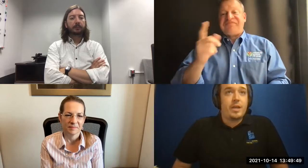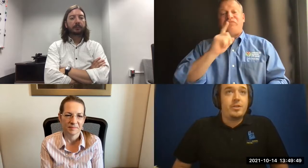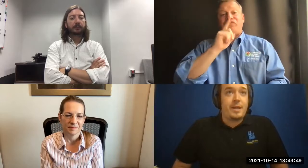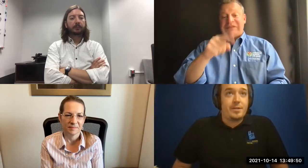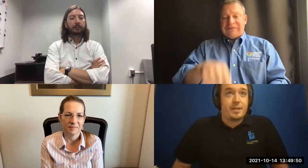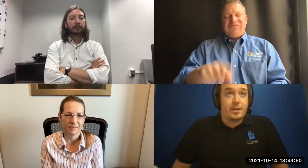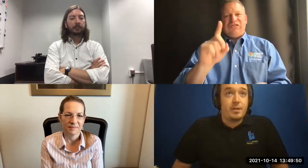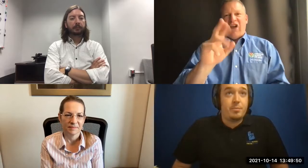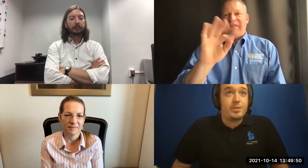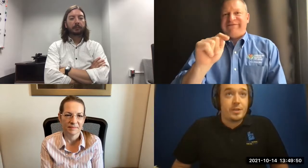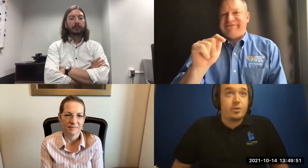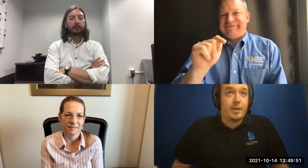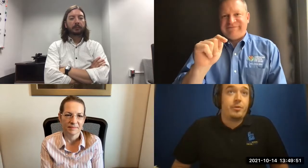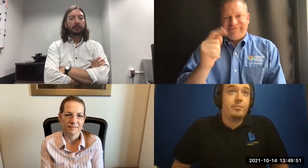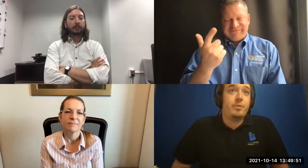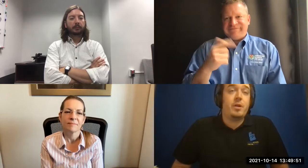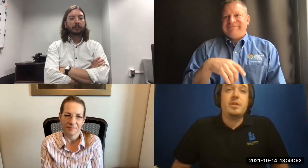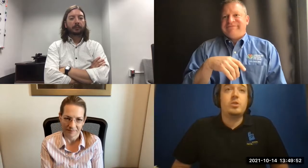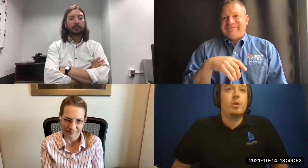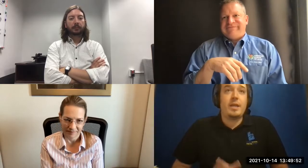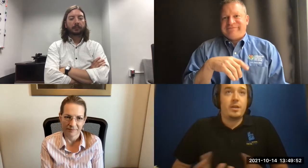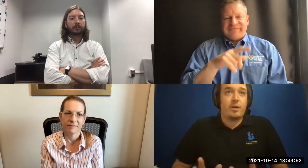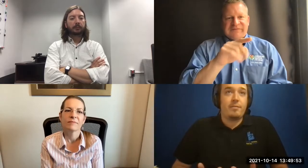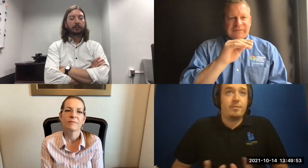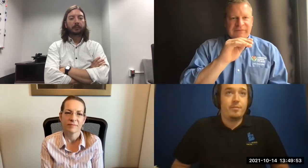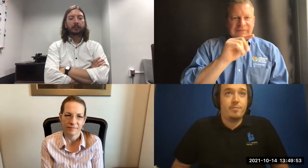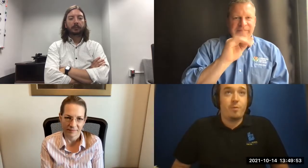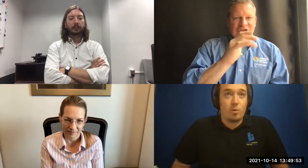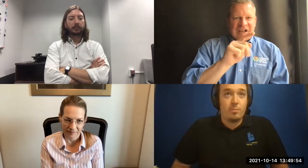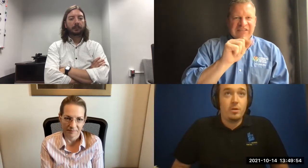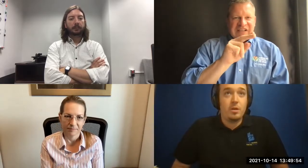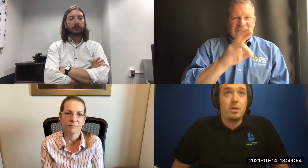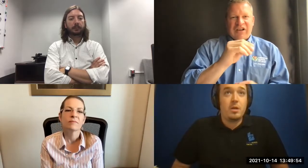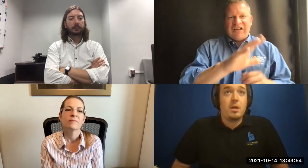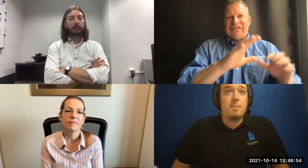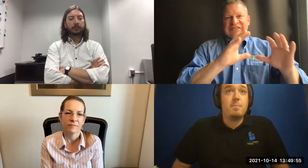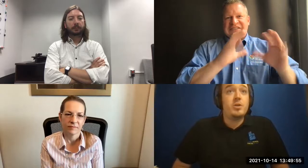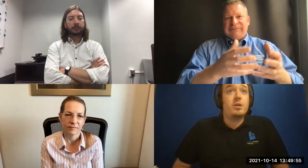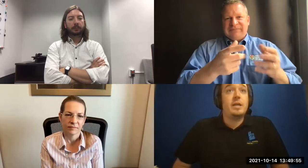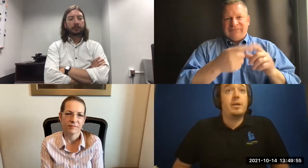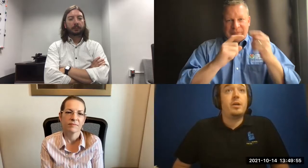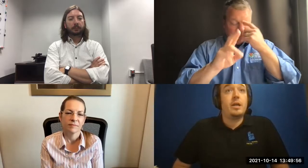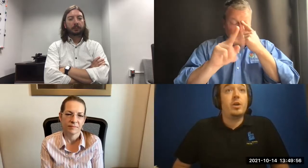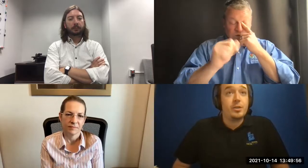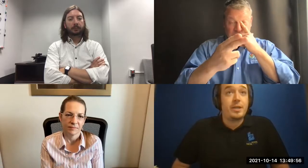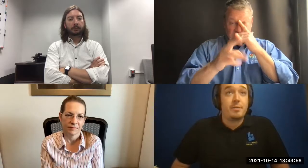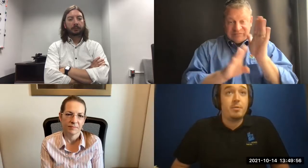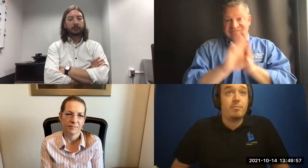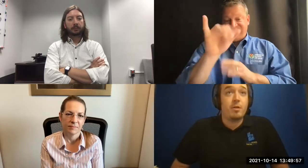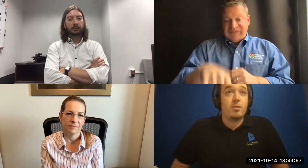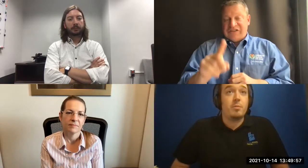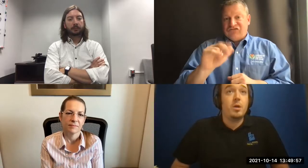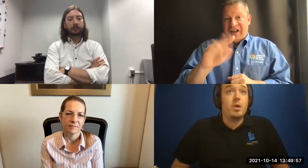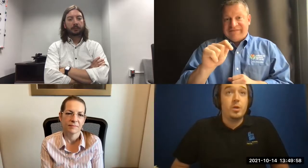Deaf Education Data Center Procedural Manual. This is really in a draft form. Michelle Tanner and her